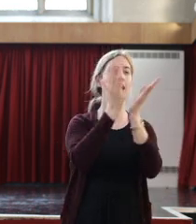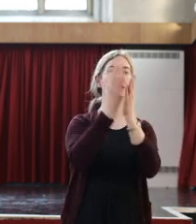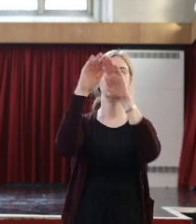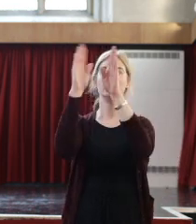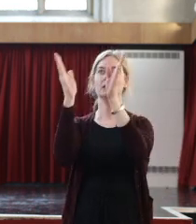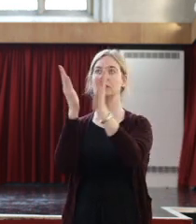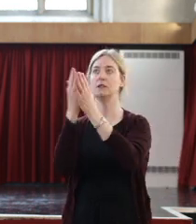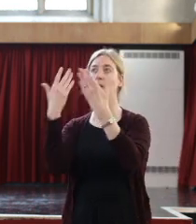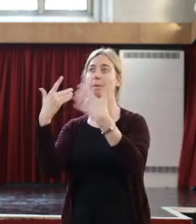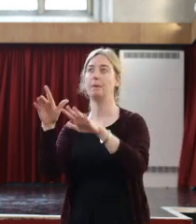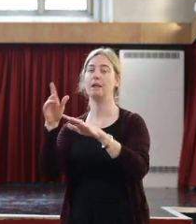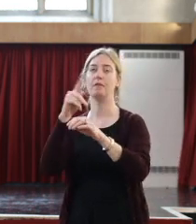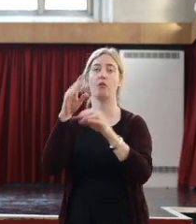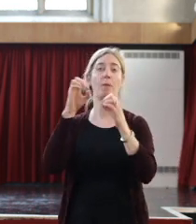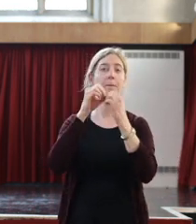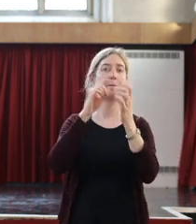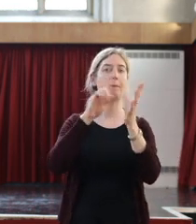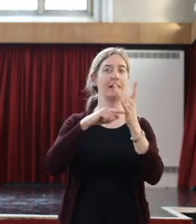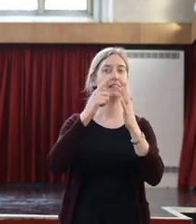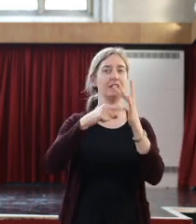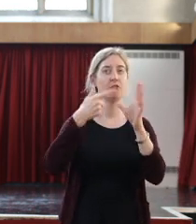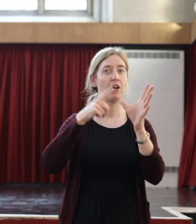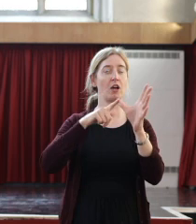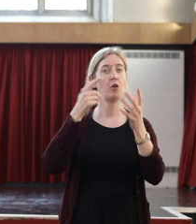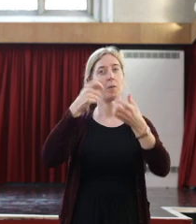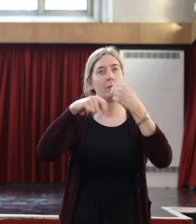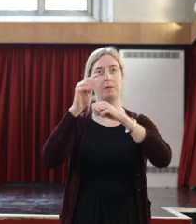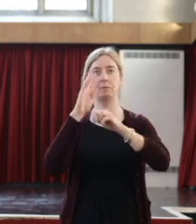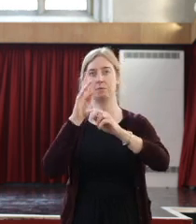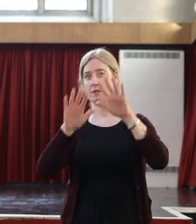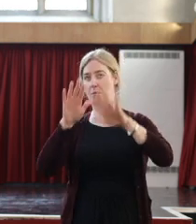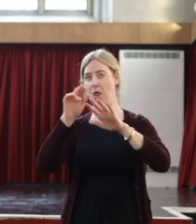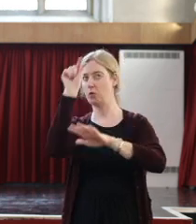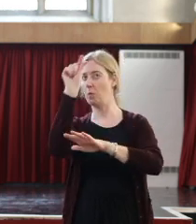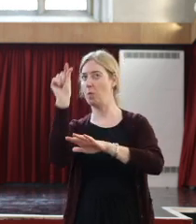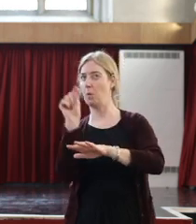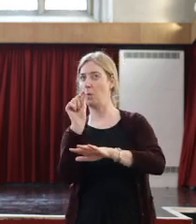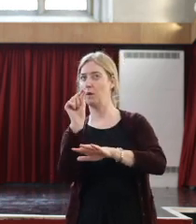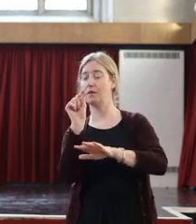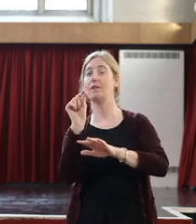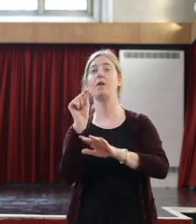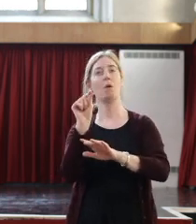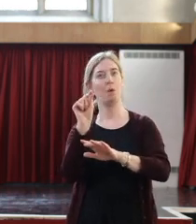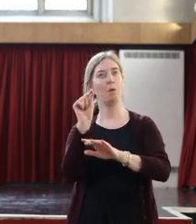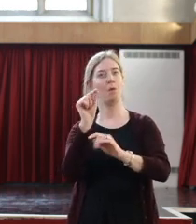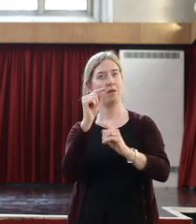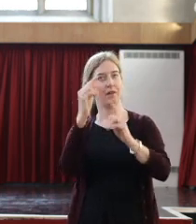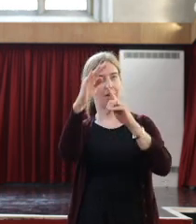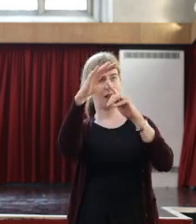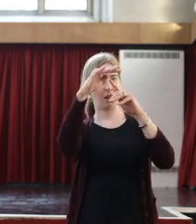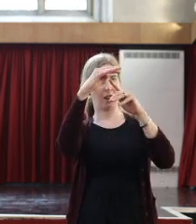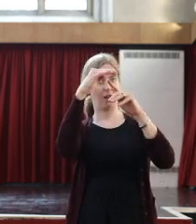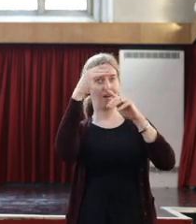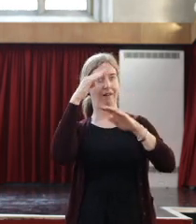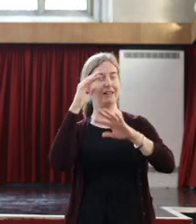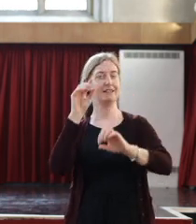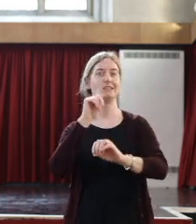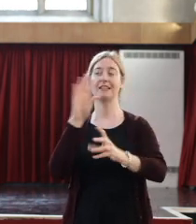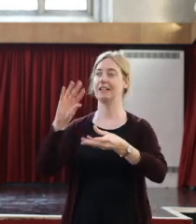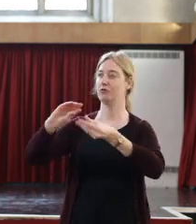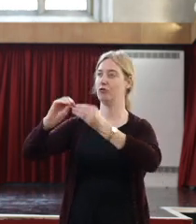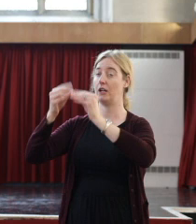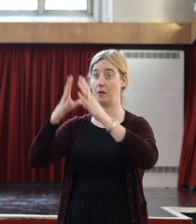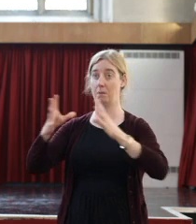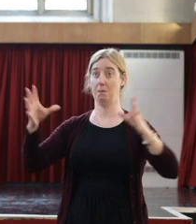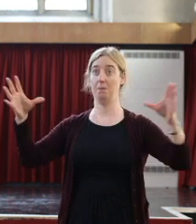where I'd grown bacteria and made them look like moons. And yeah, I just really liked that. And so to have the chance to do this and to create something really big